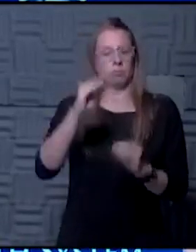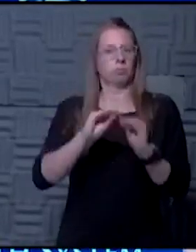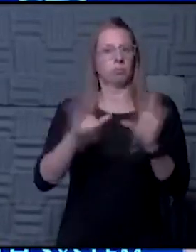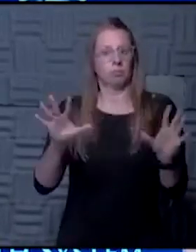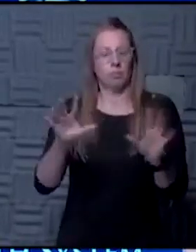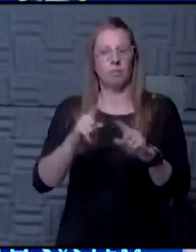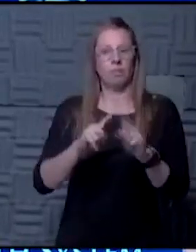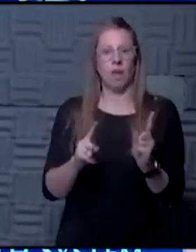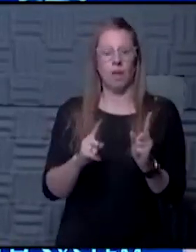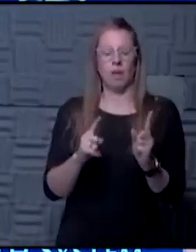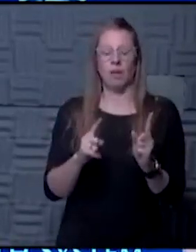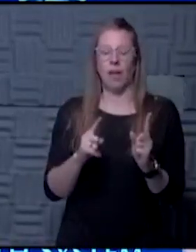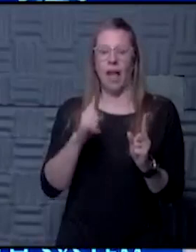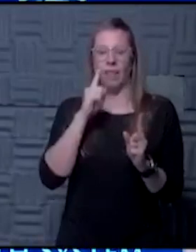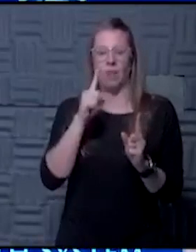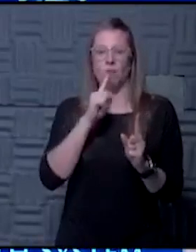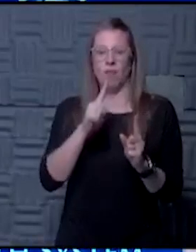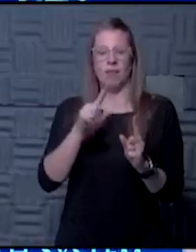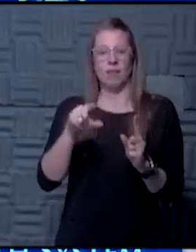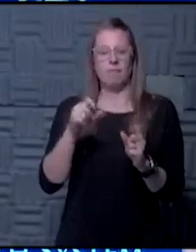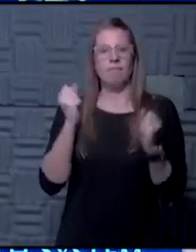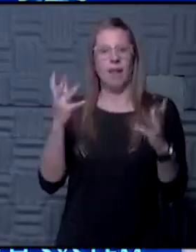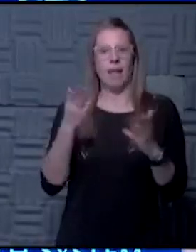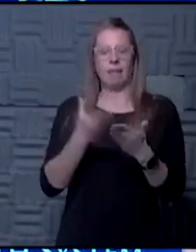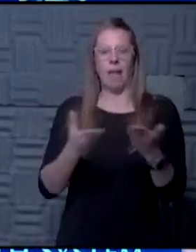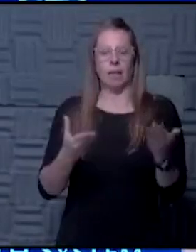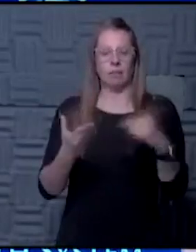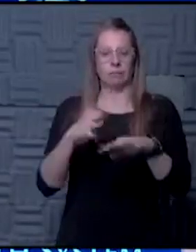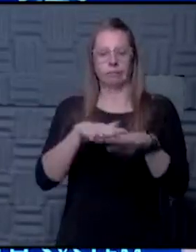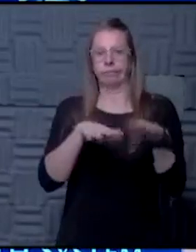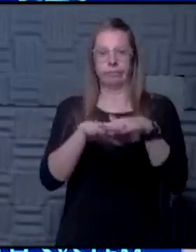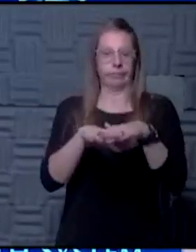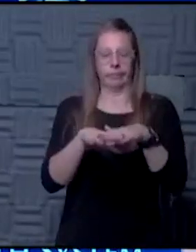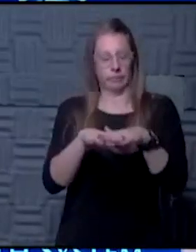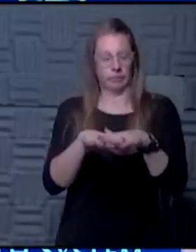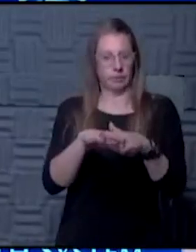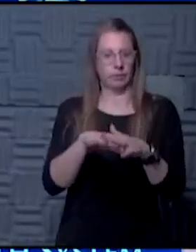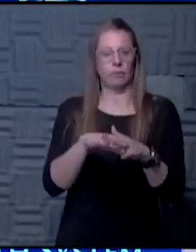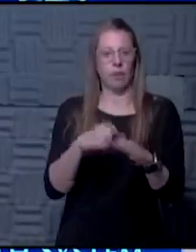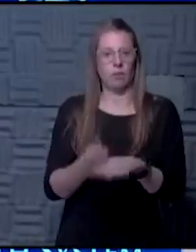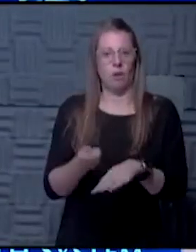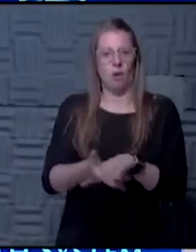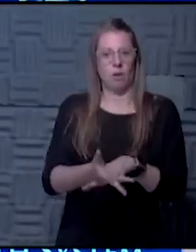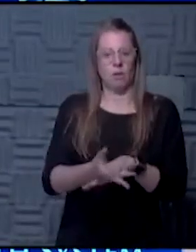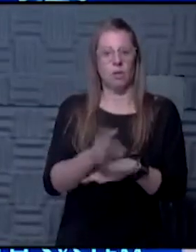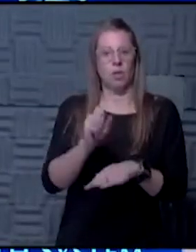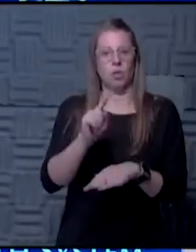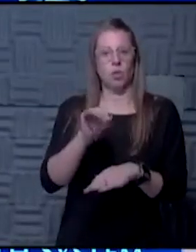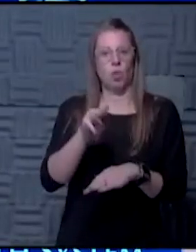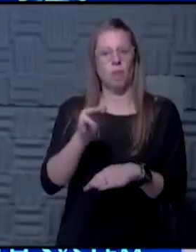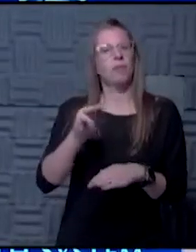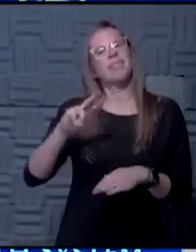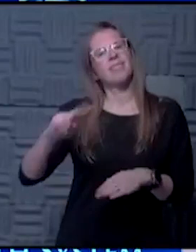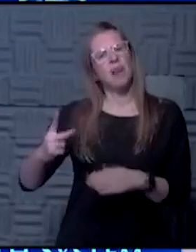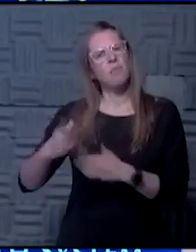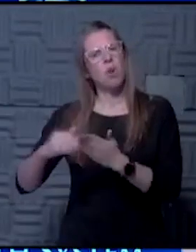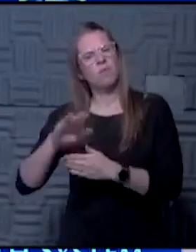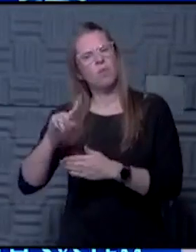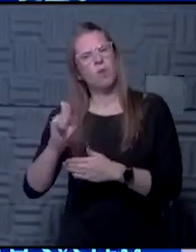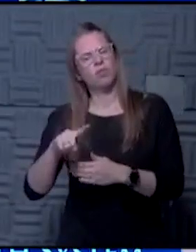a mismatch of many different things, actually. Yeah, absolutely. And then the follow-up to that question, what was the second part of that question, Jill?